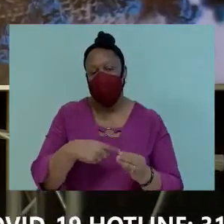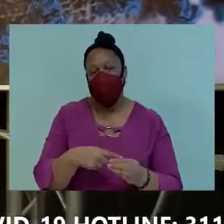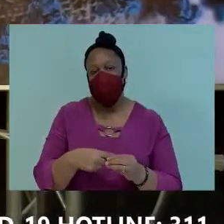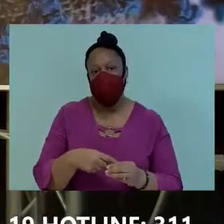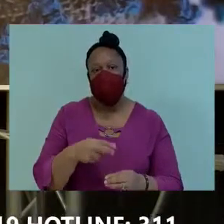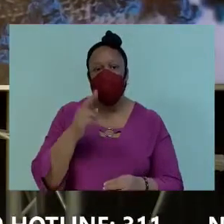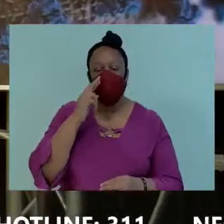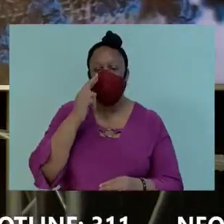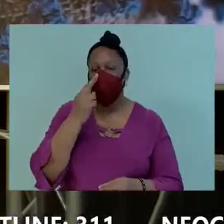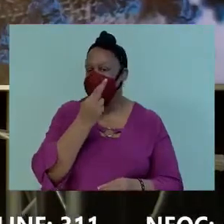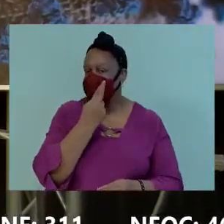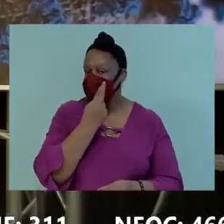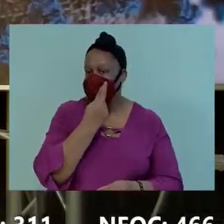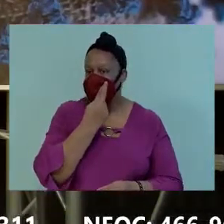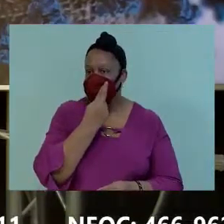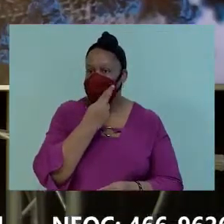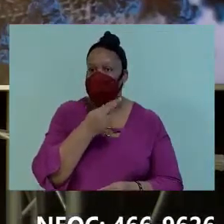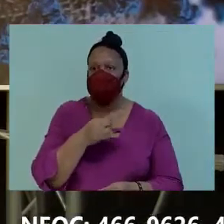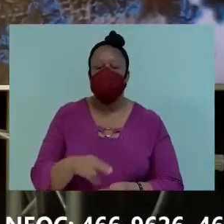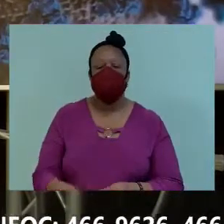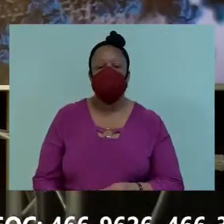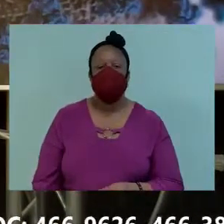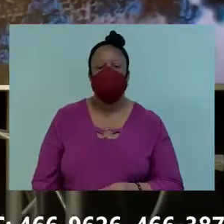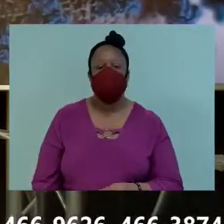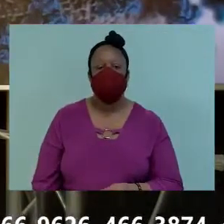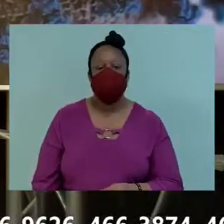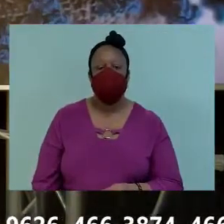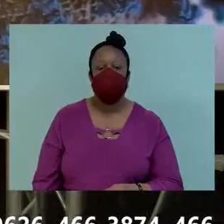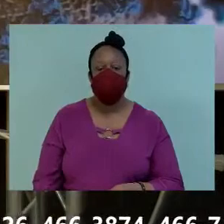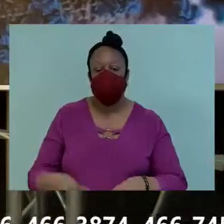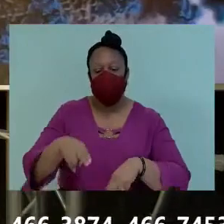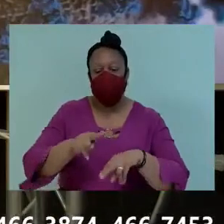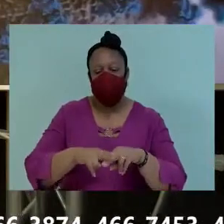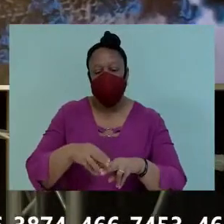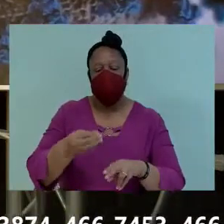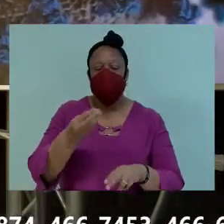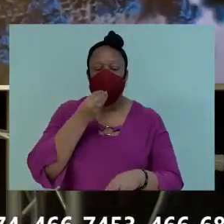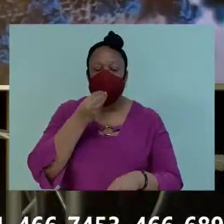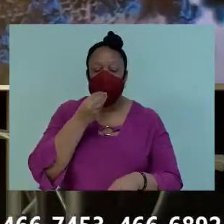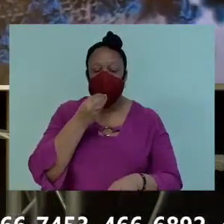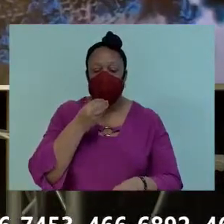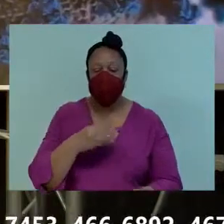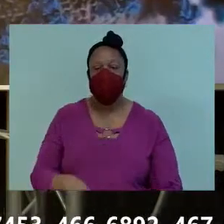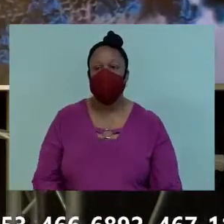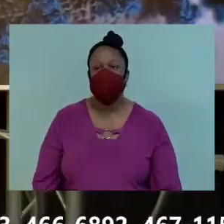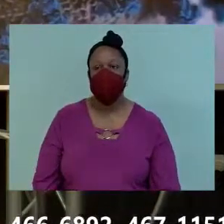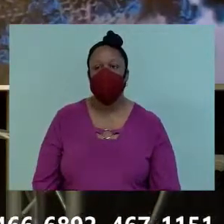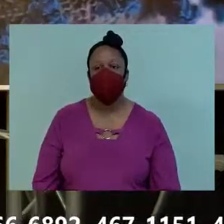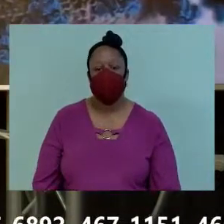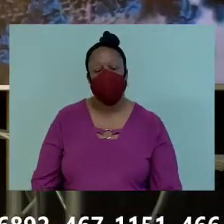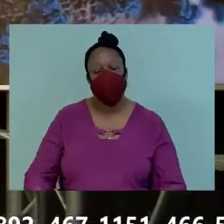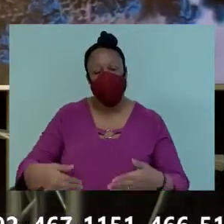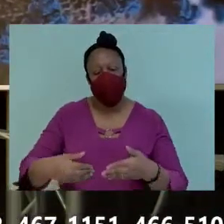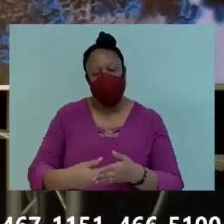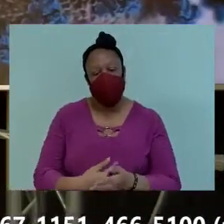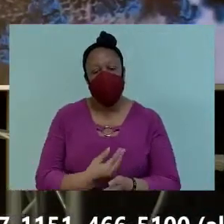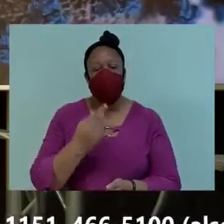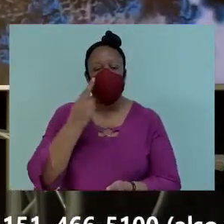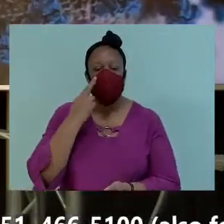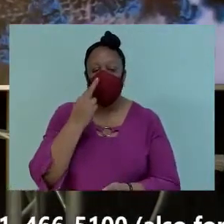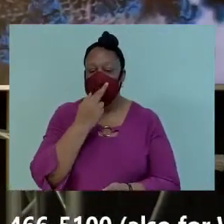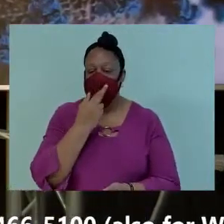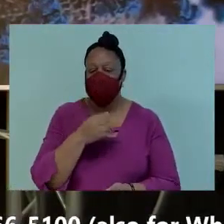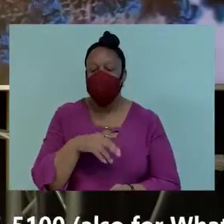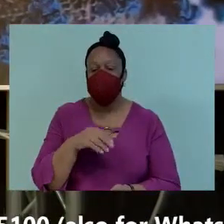some restaurants advertising dine-in service. The new regulations have addressed this. At